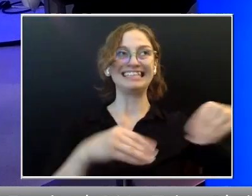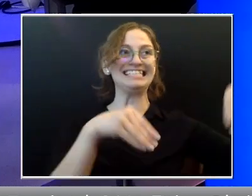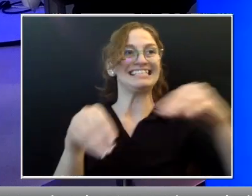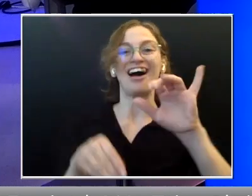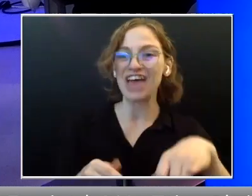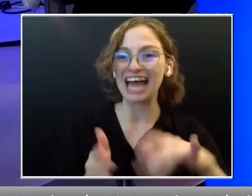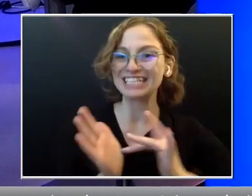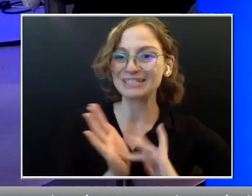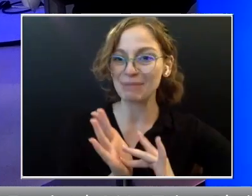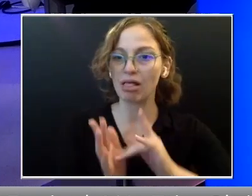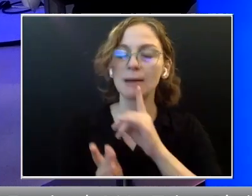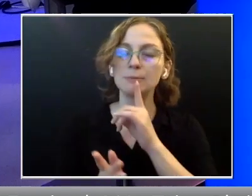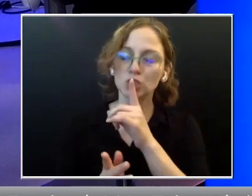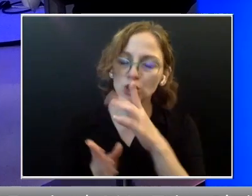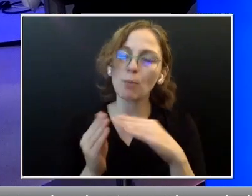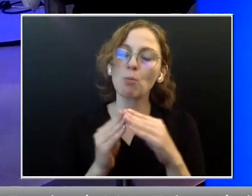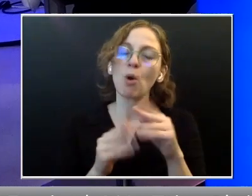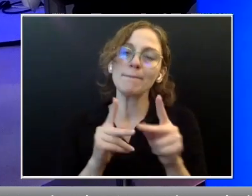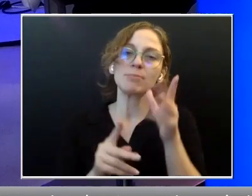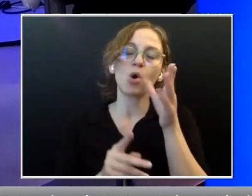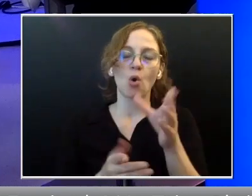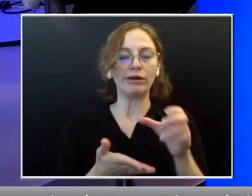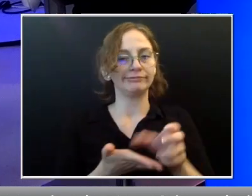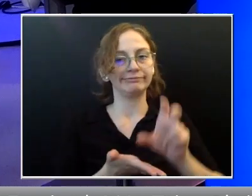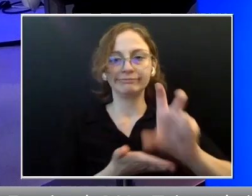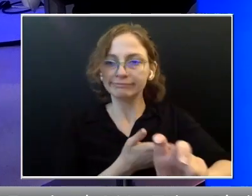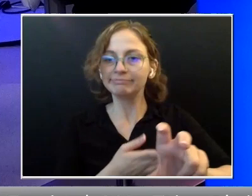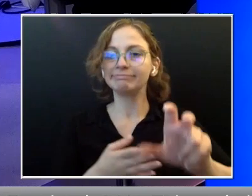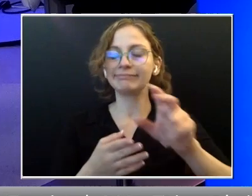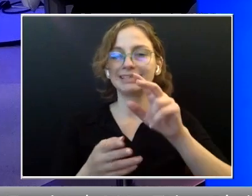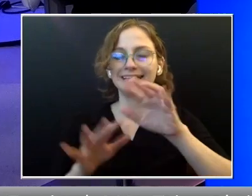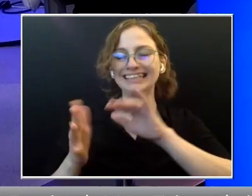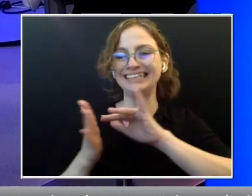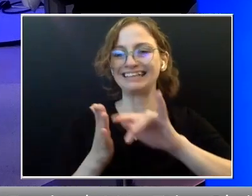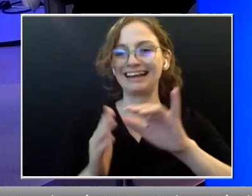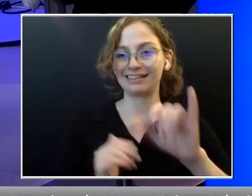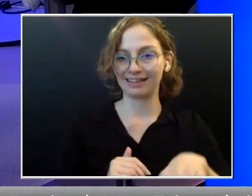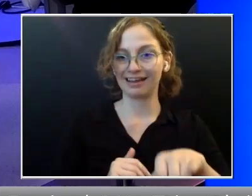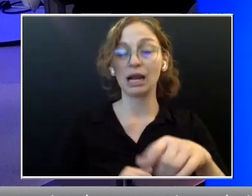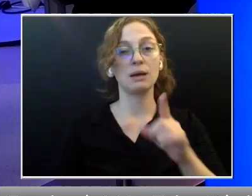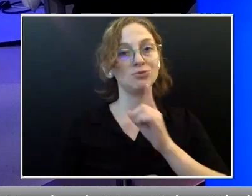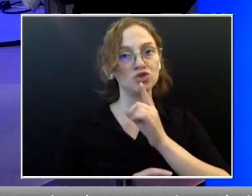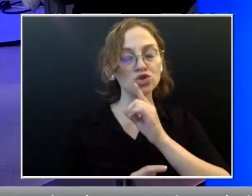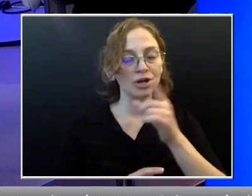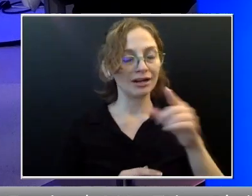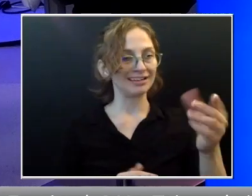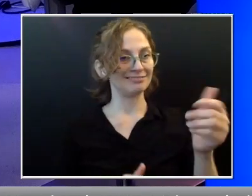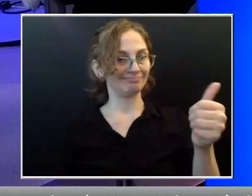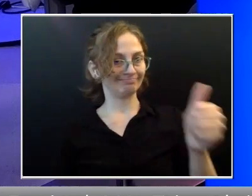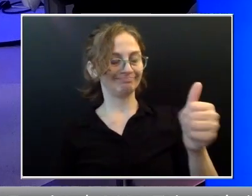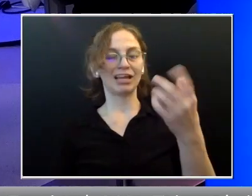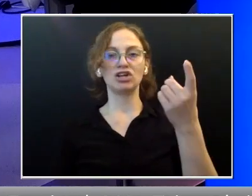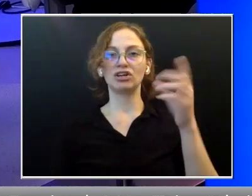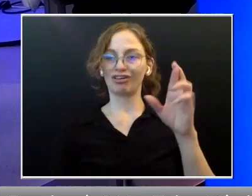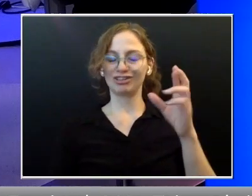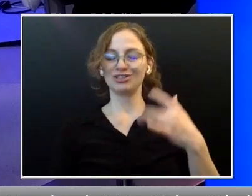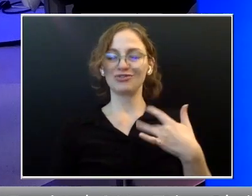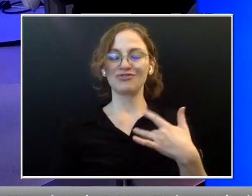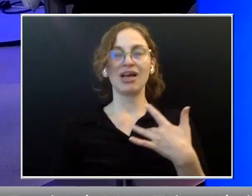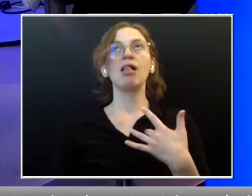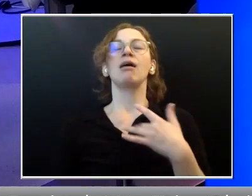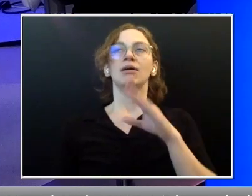see such a powerful thing that we all can start doing. And Dr. Jewell, do you